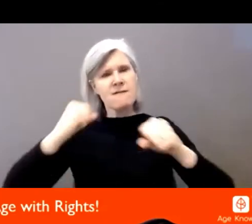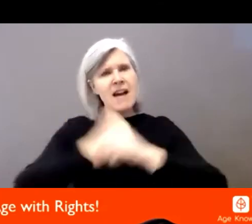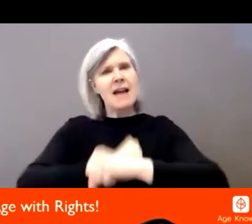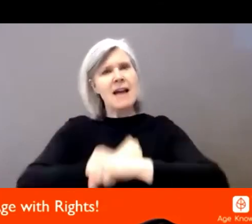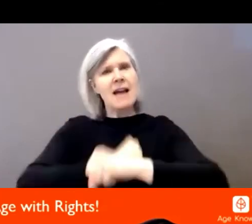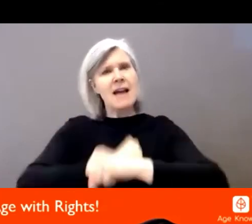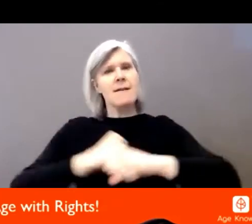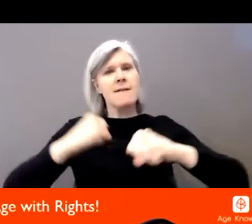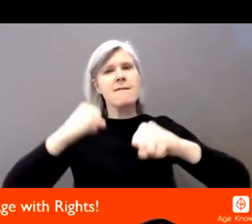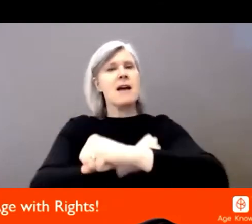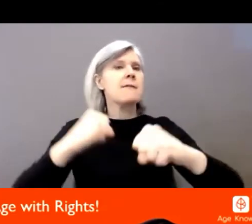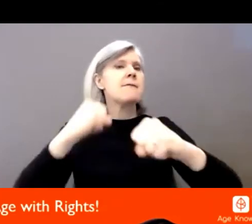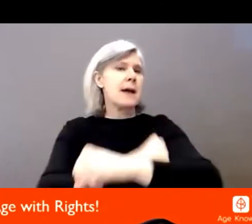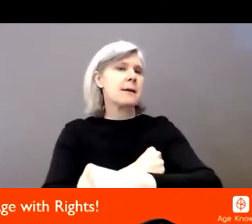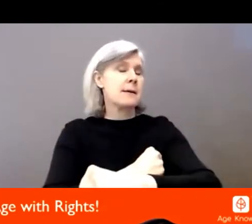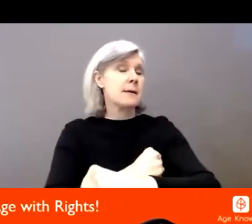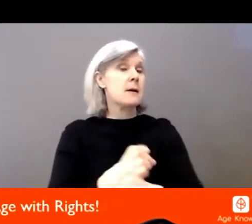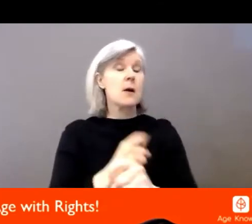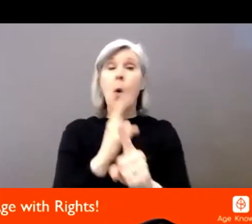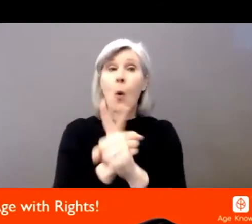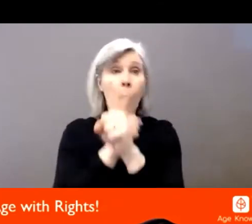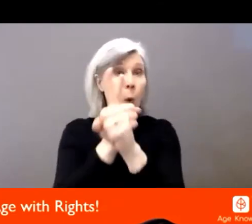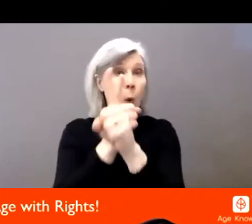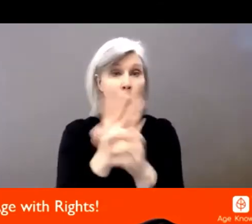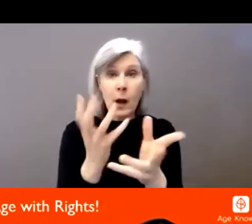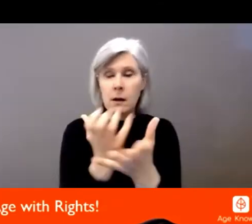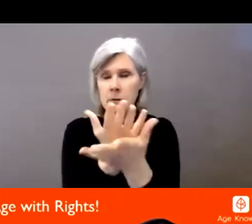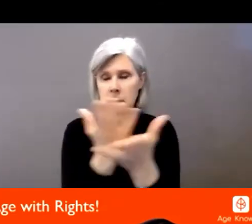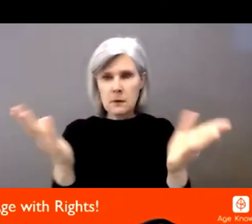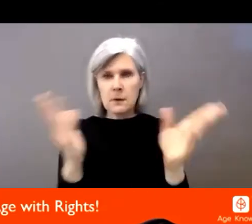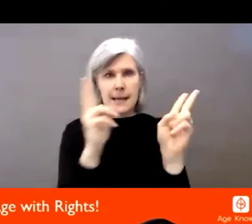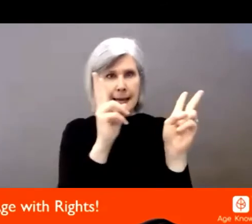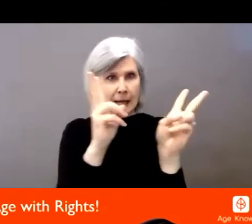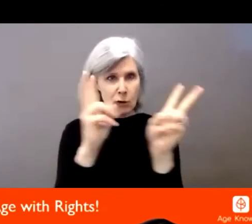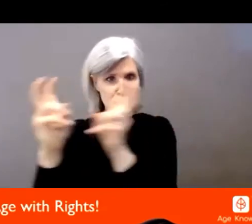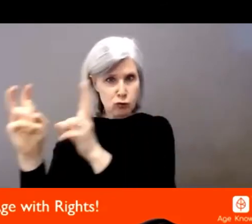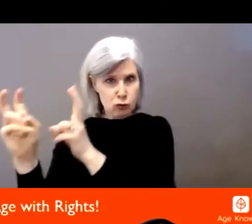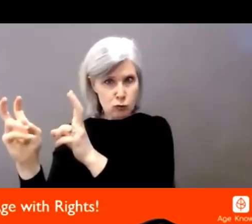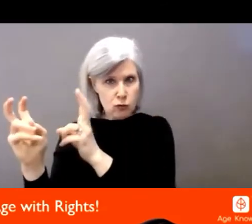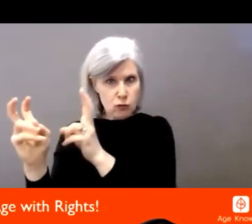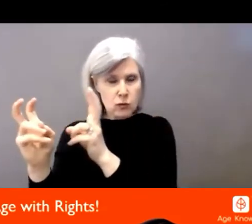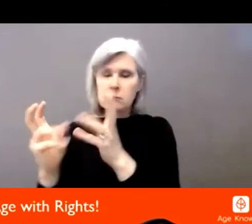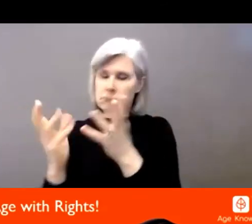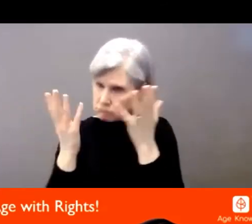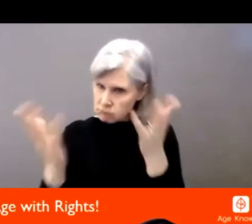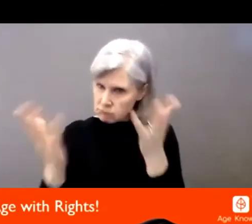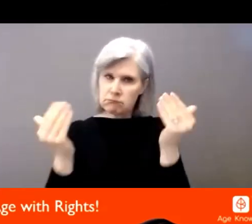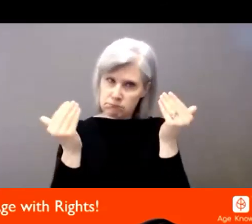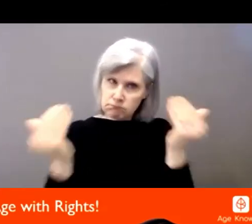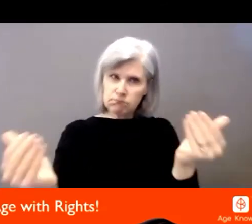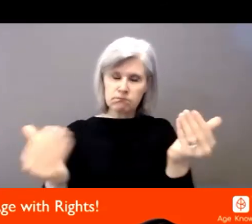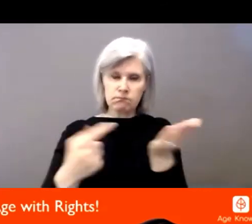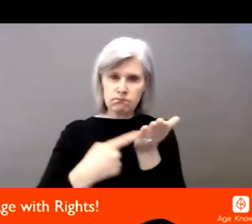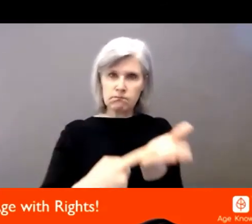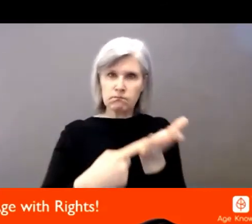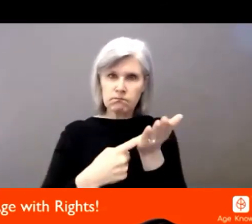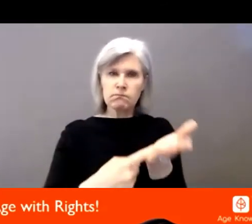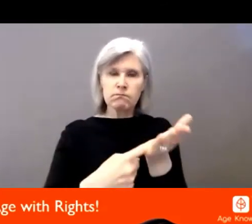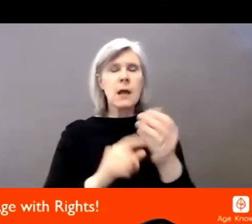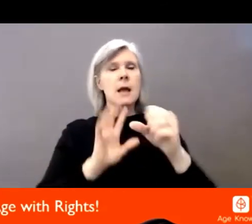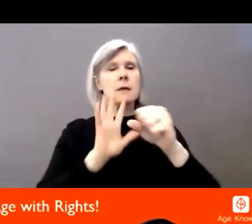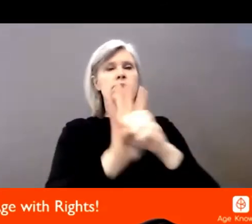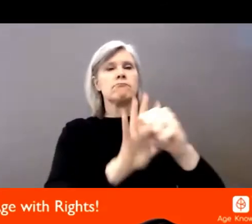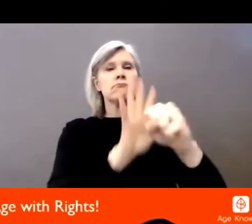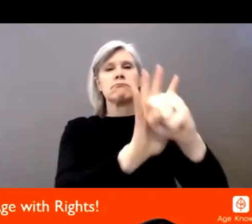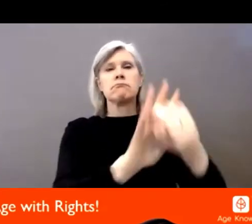persons' issues addressed at all the major UN institutions, and by activism to get a United Nations Convention on the rights